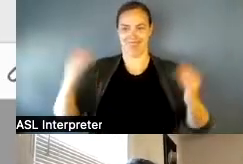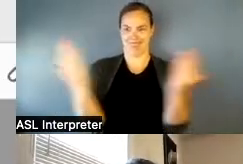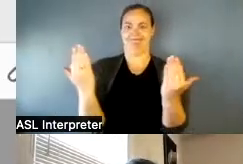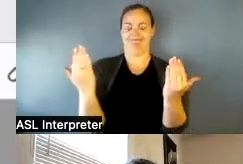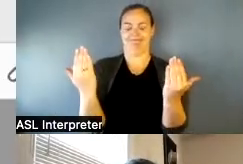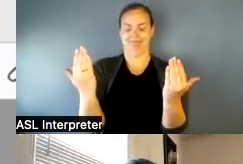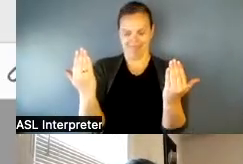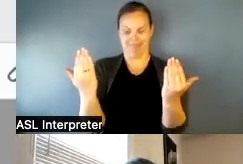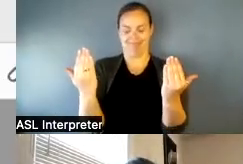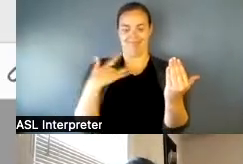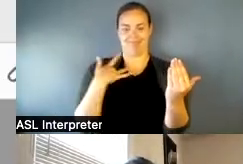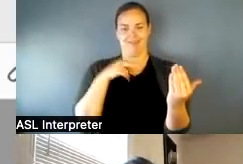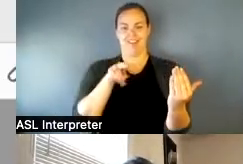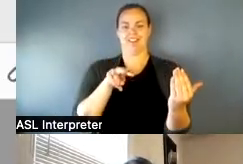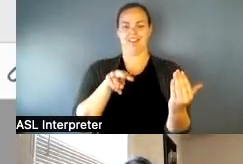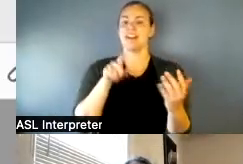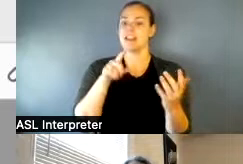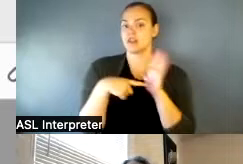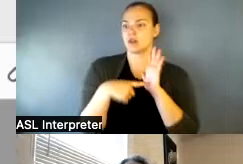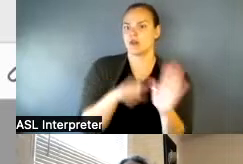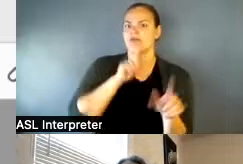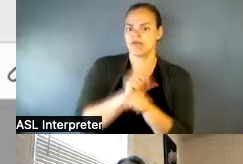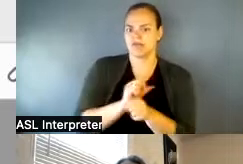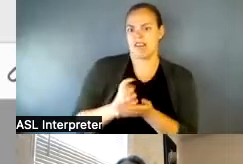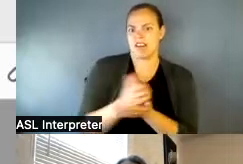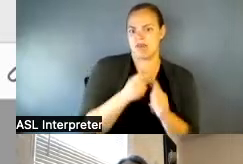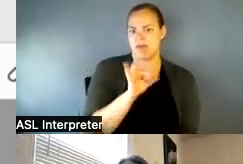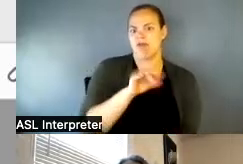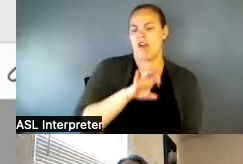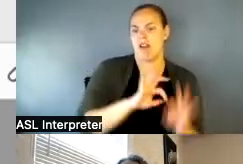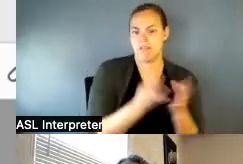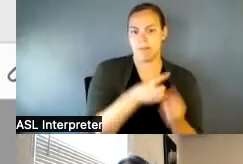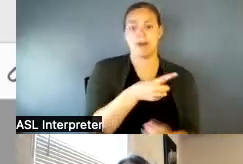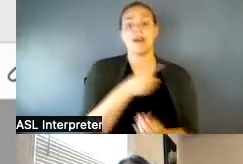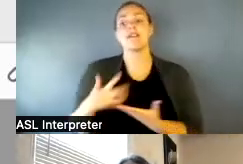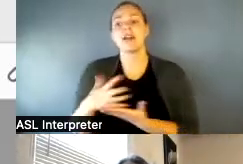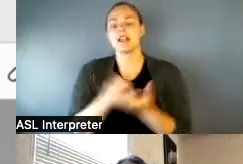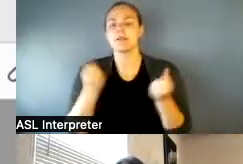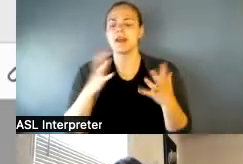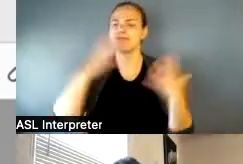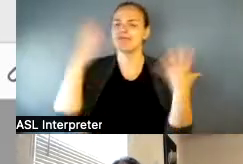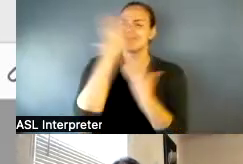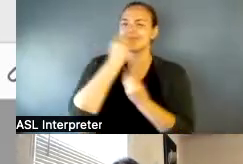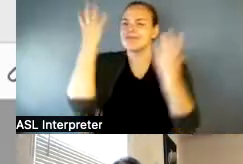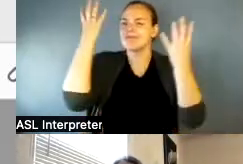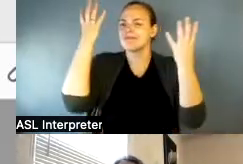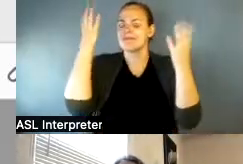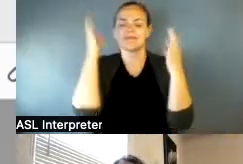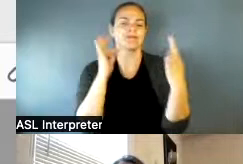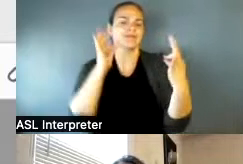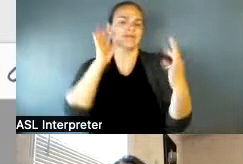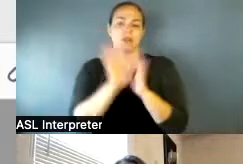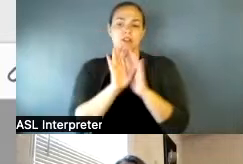of the Fryes collection. They also collected a lot of very idyllic images of animals. So in this one, for instance,